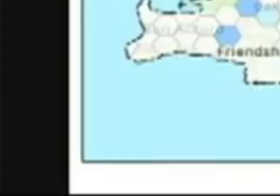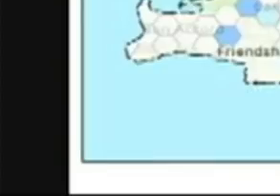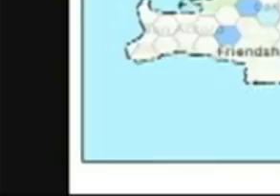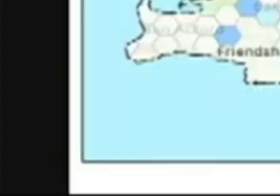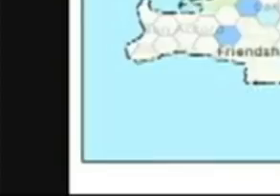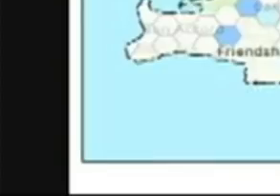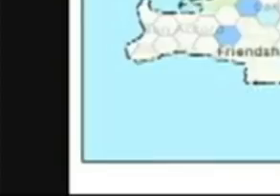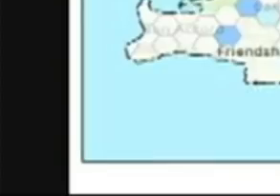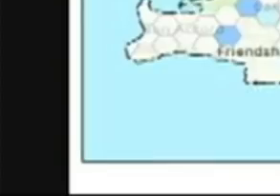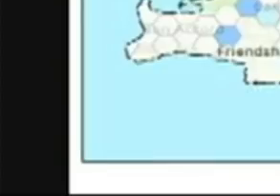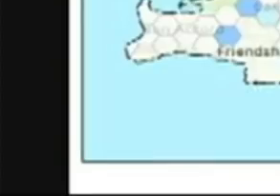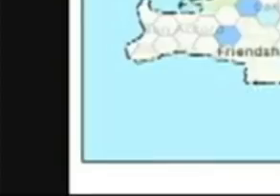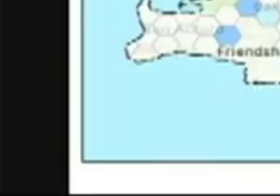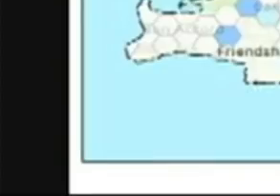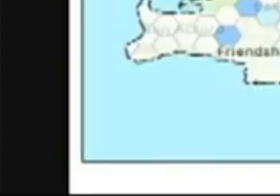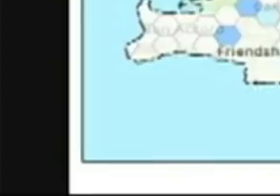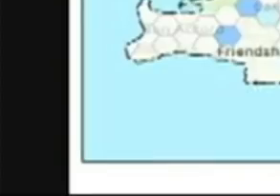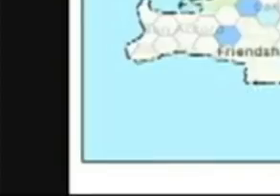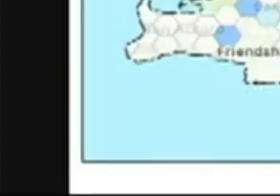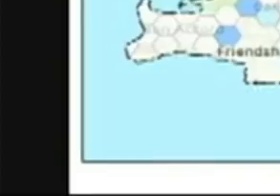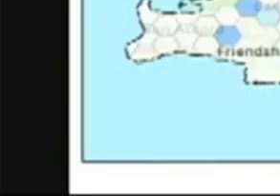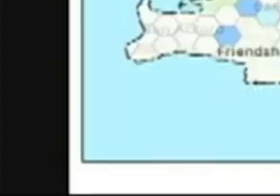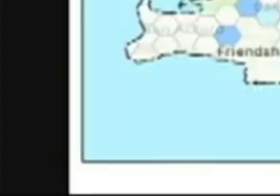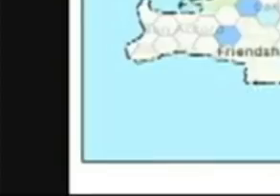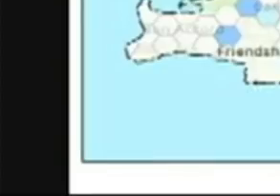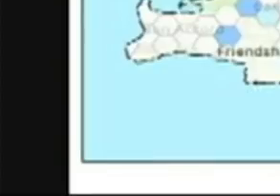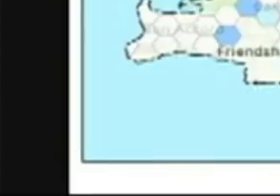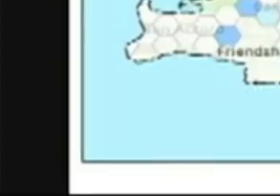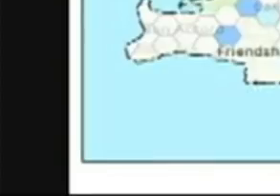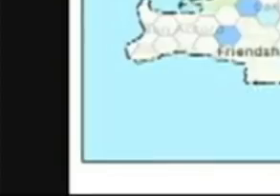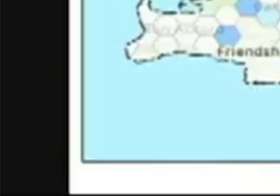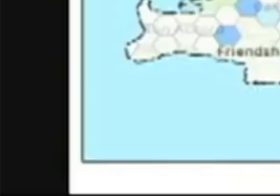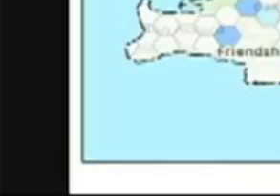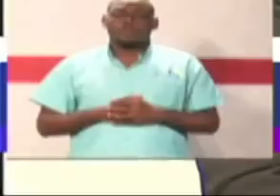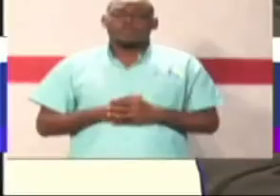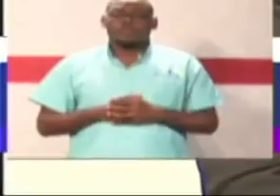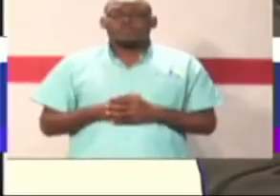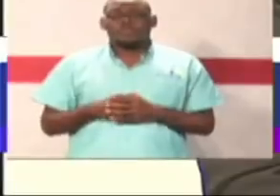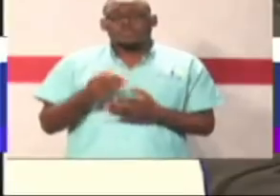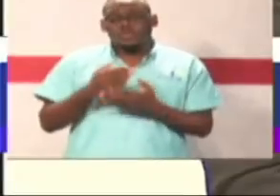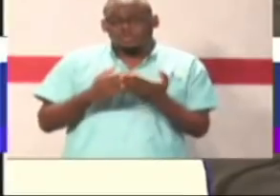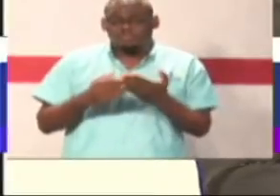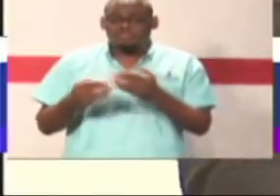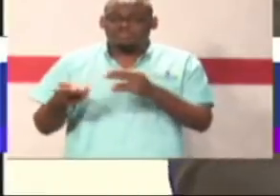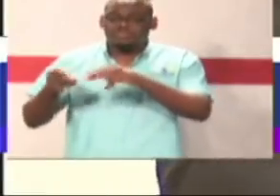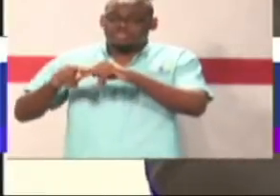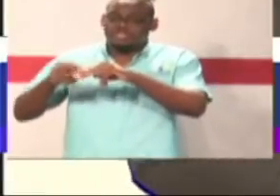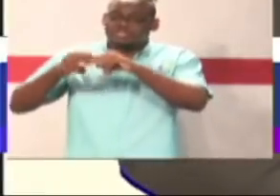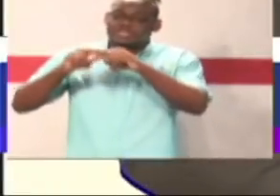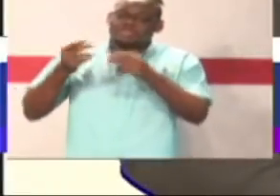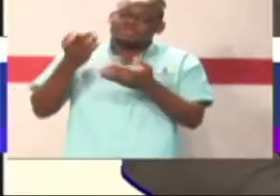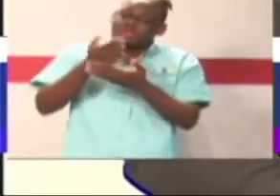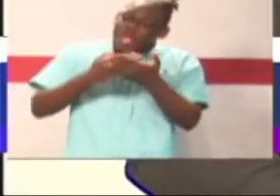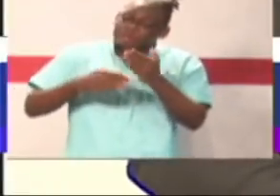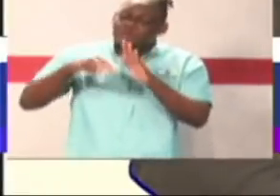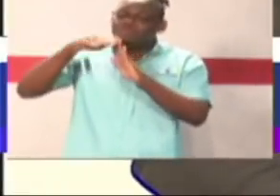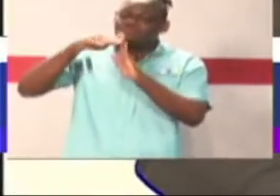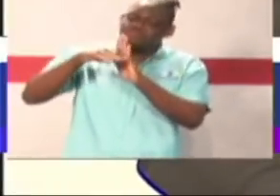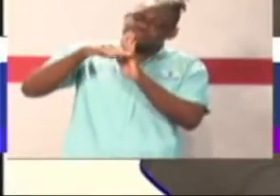identifiable as being either upward trends or downward trends. With that, I will say thank you and hand over to Mr.